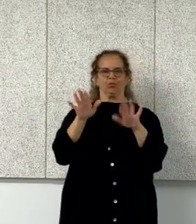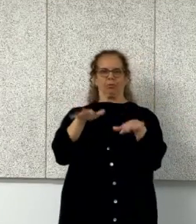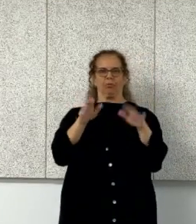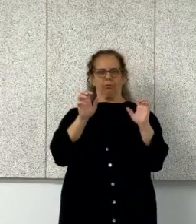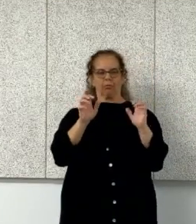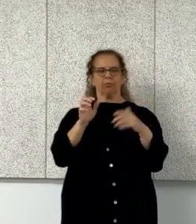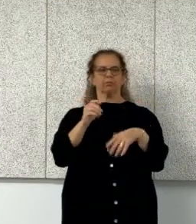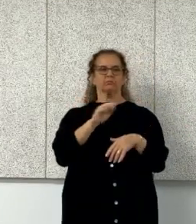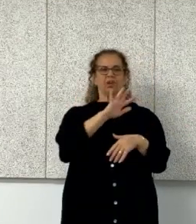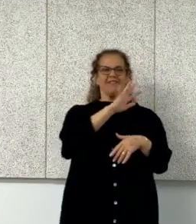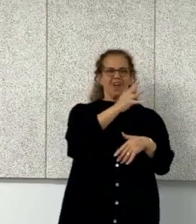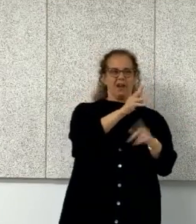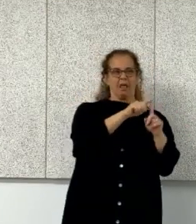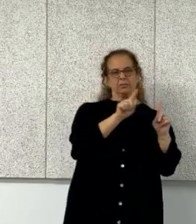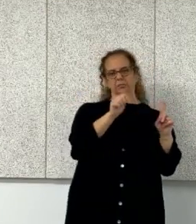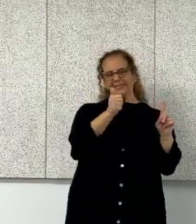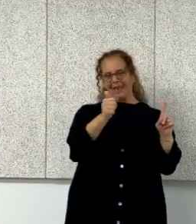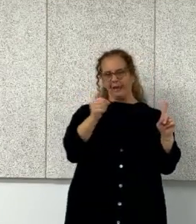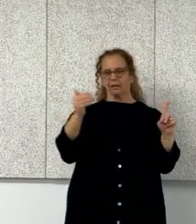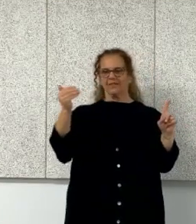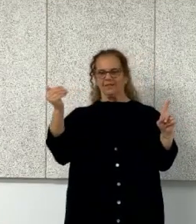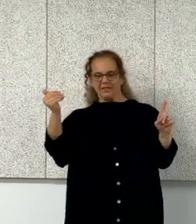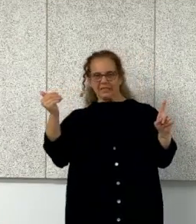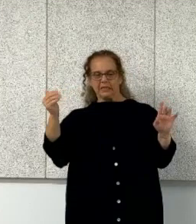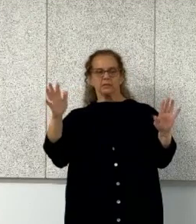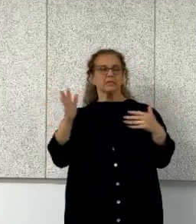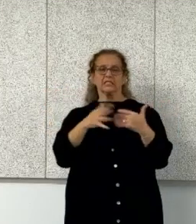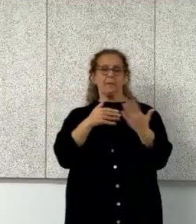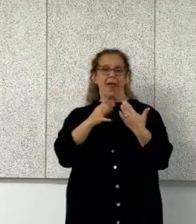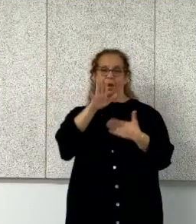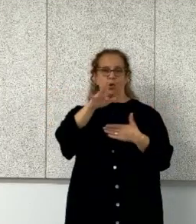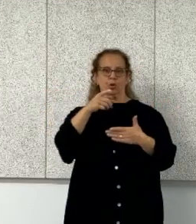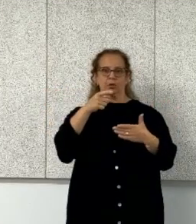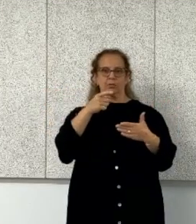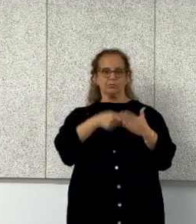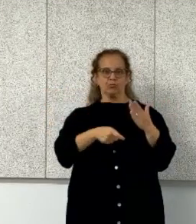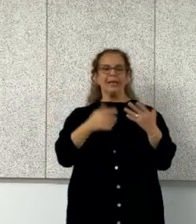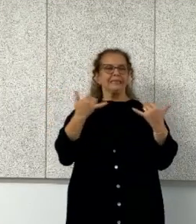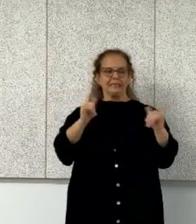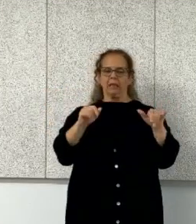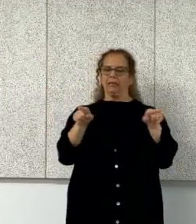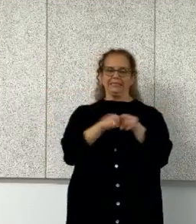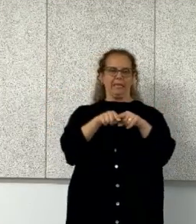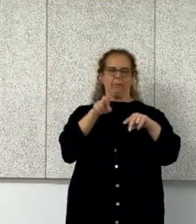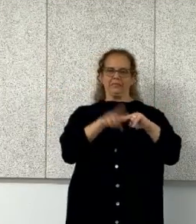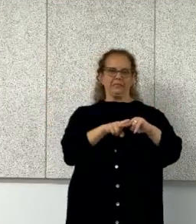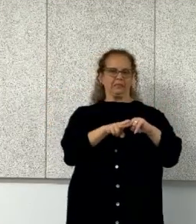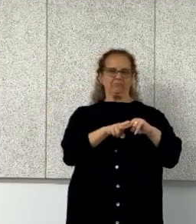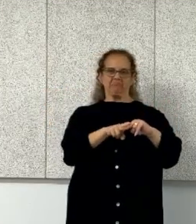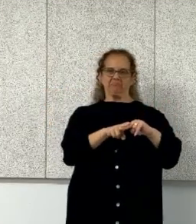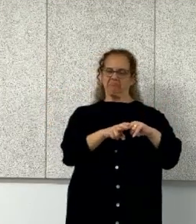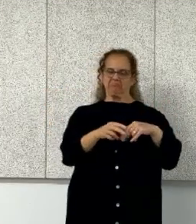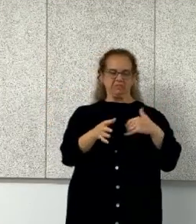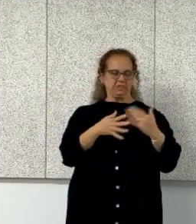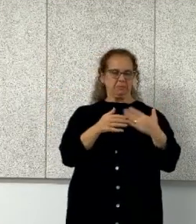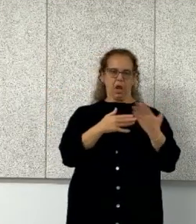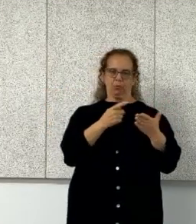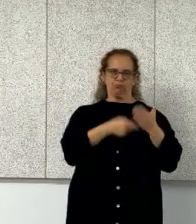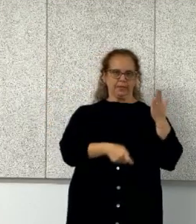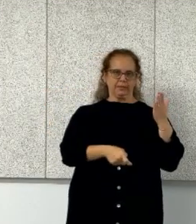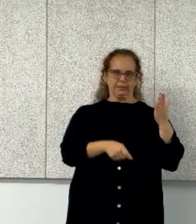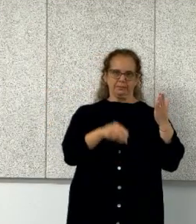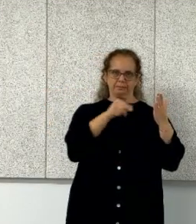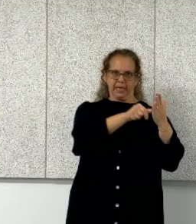increments. So you could pay $5, you could pay $10, you could pay $15. Didn't matter what you paid, you would still get the same seat as someone that would pay $100, right?